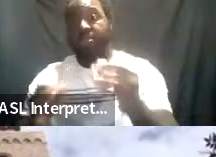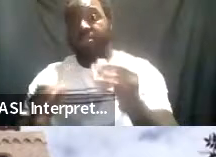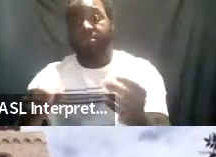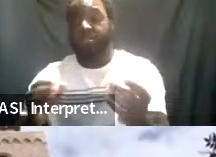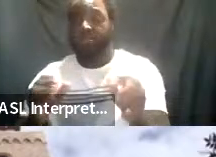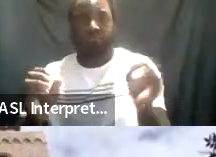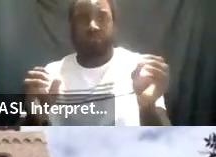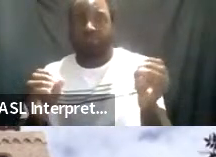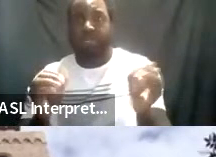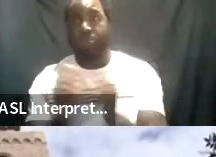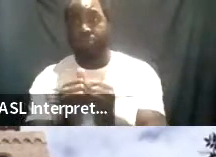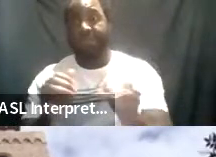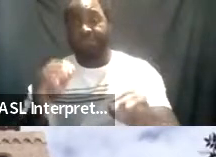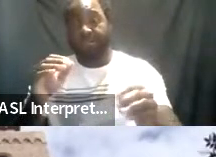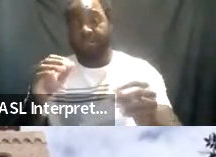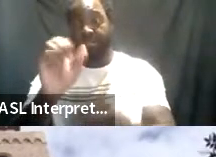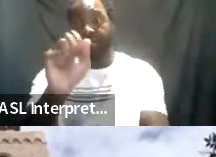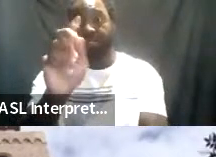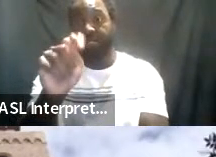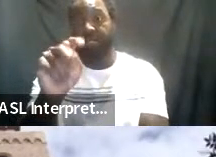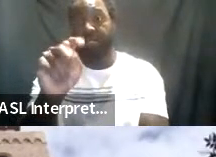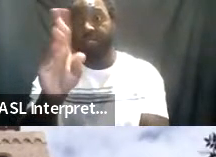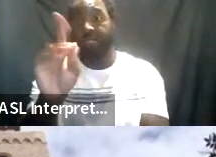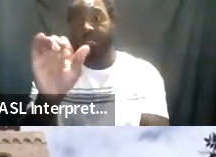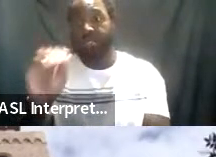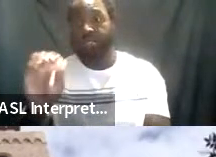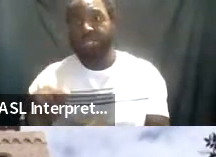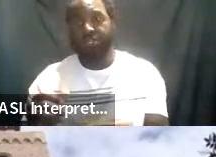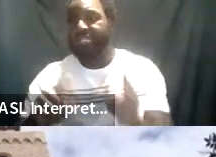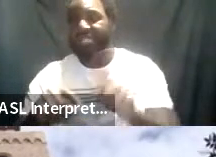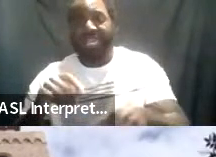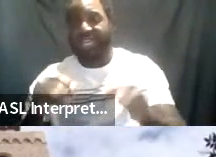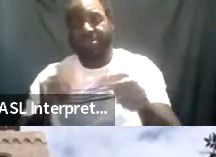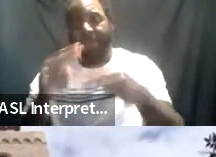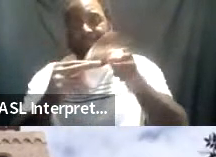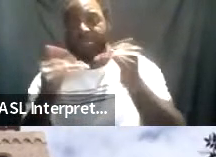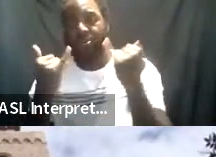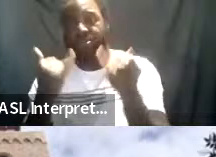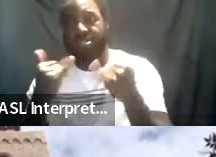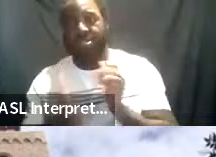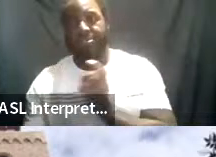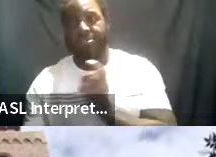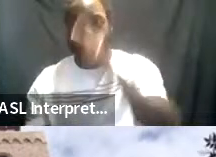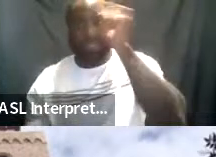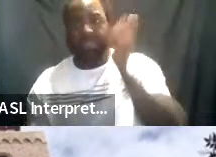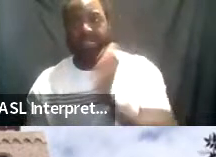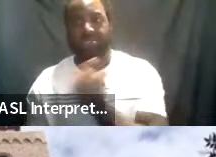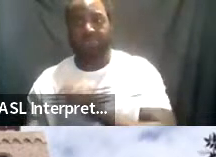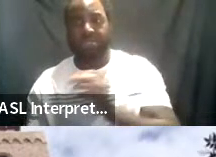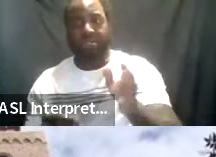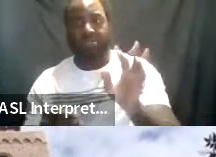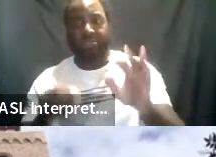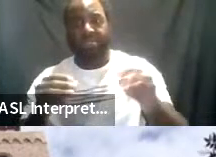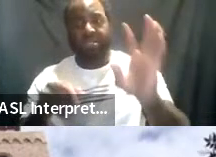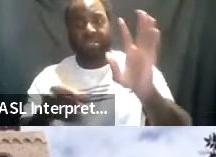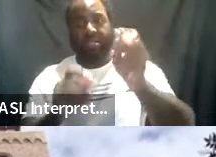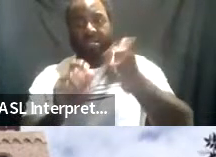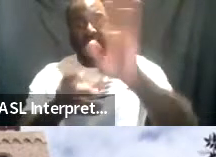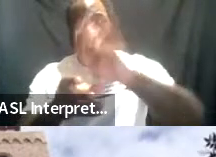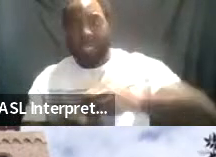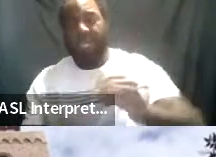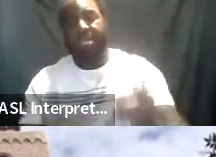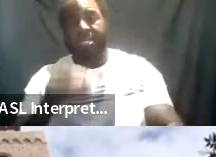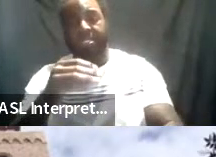no-frills studios. You can't build this today because we implemented average minimum unit